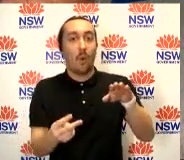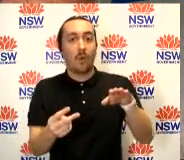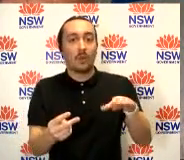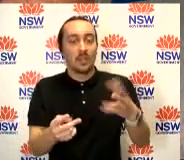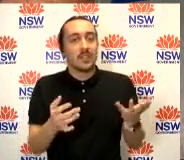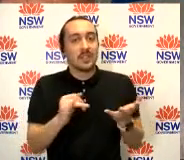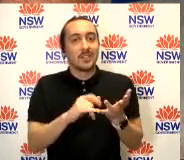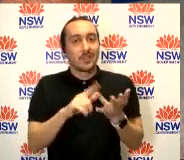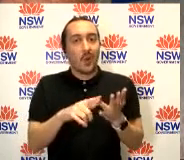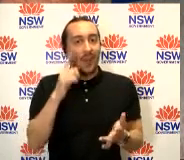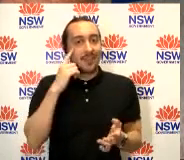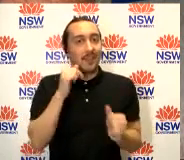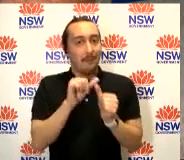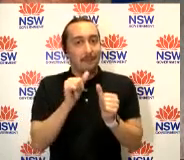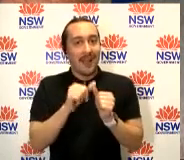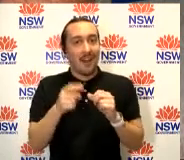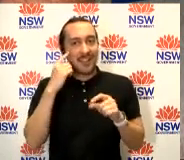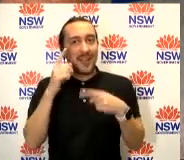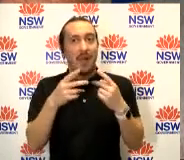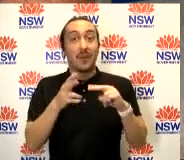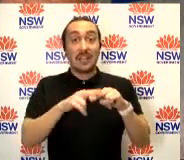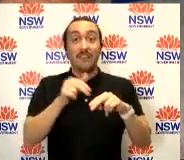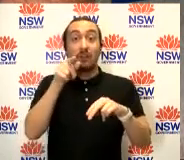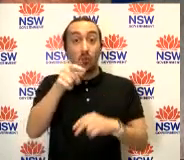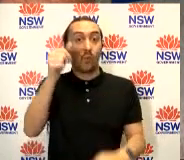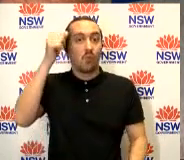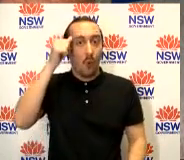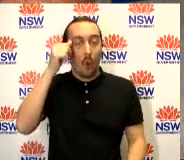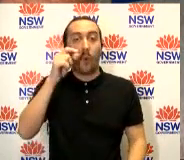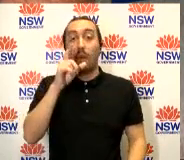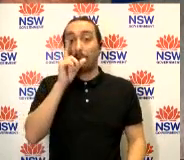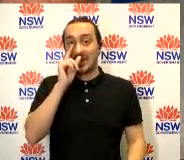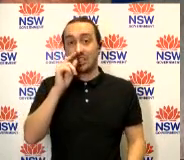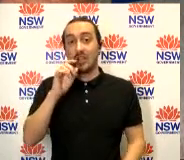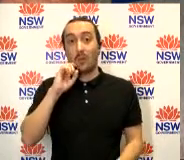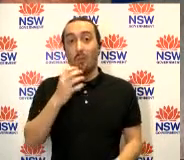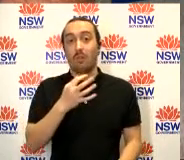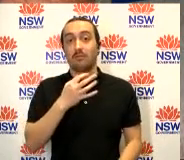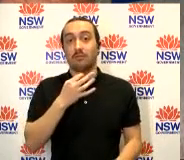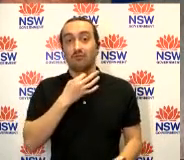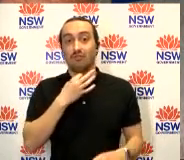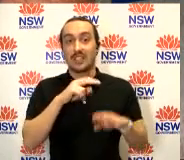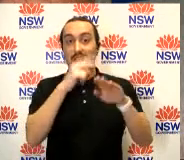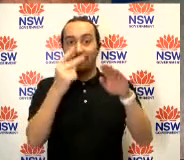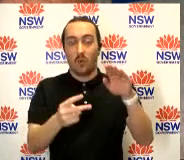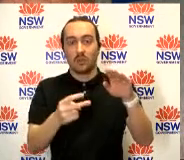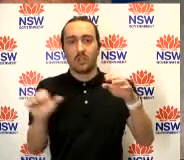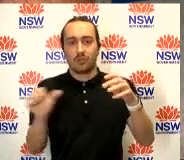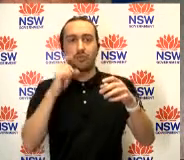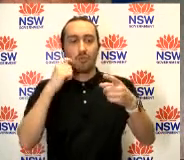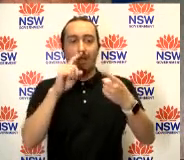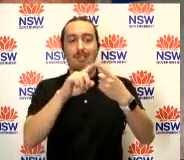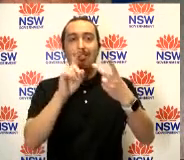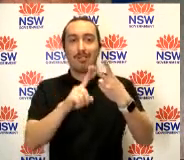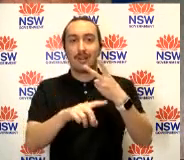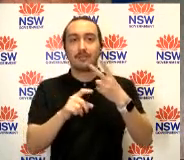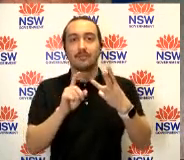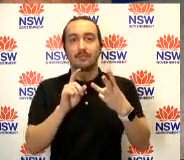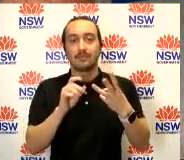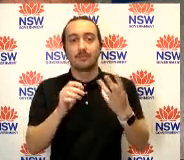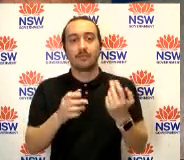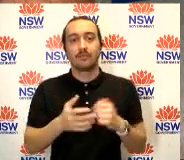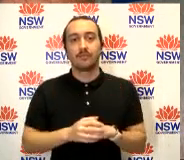well. And secondly, stopping the fall is only one part of when you're looking at using a harness-based system for work. You've